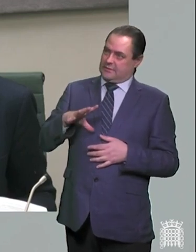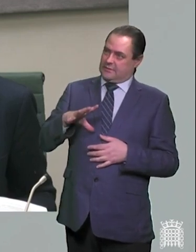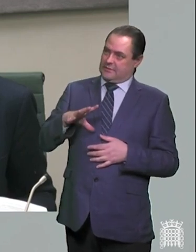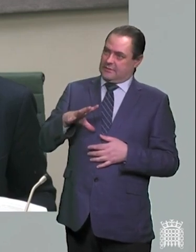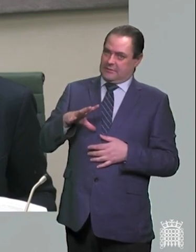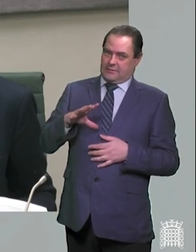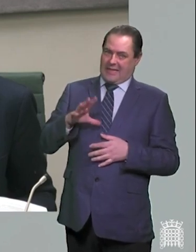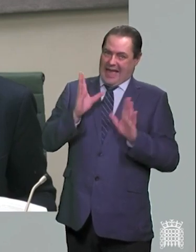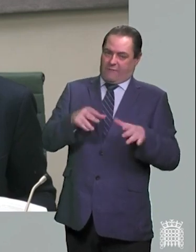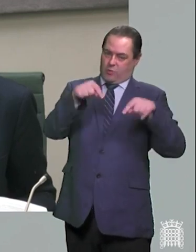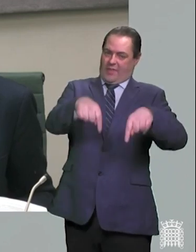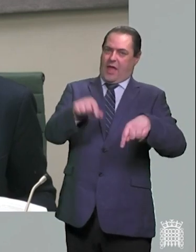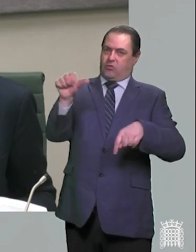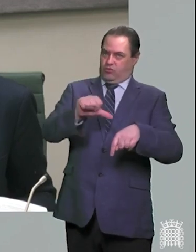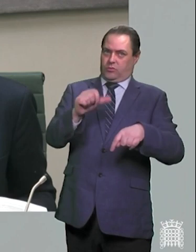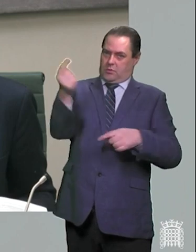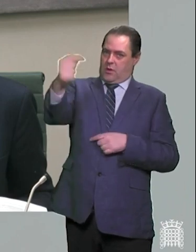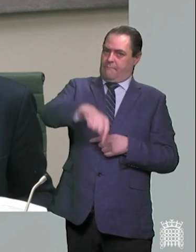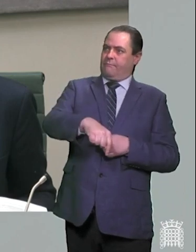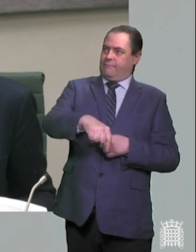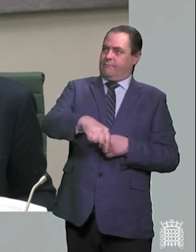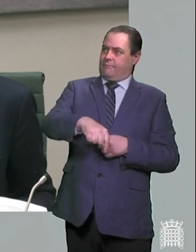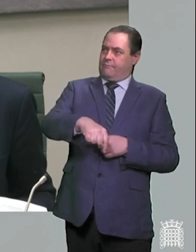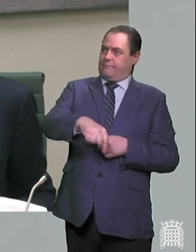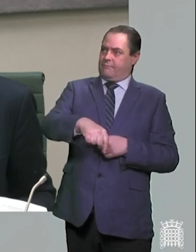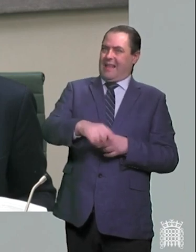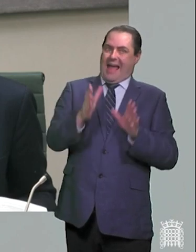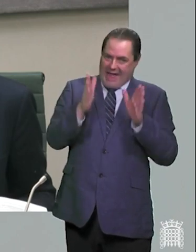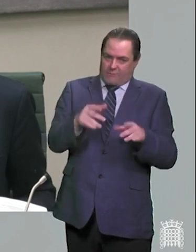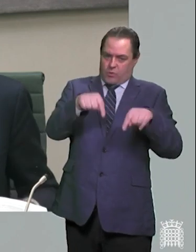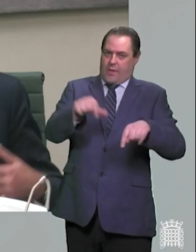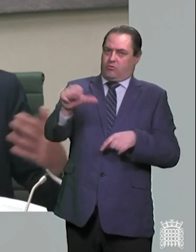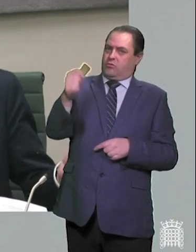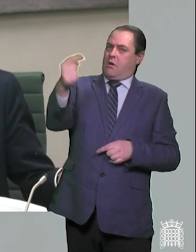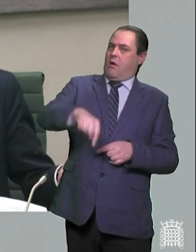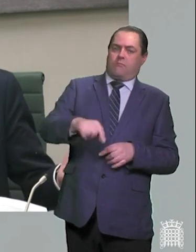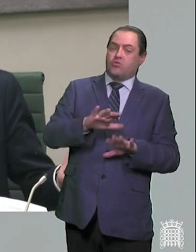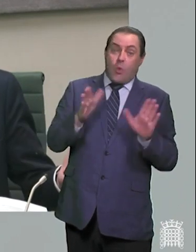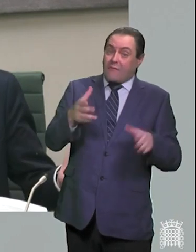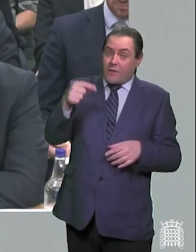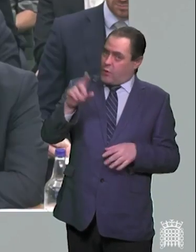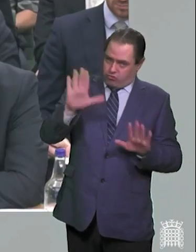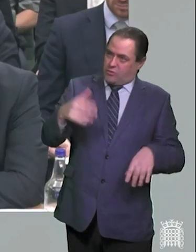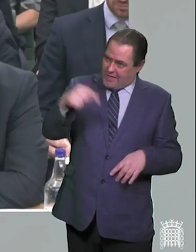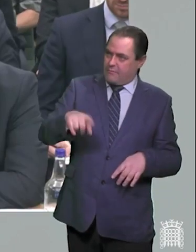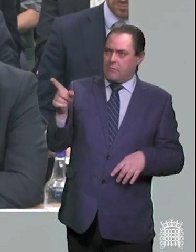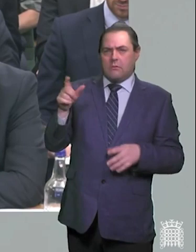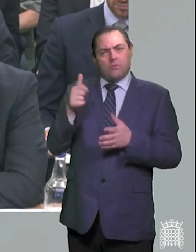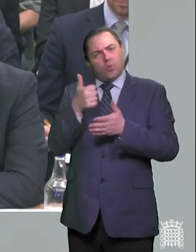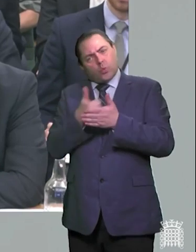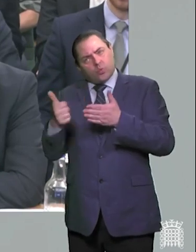participants should physically attend the workplace meetings, absolutely necessary participants. It said so usually. It said